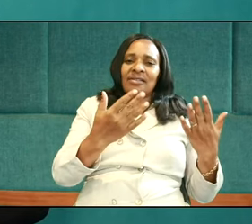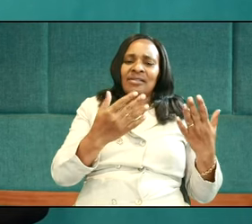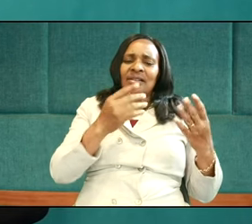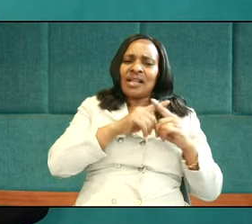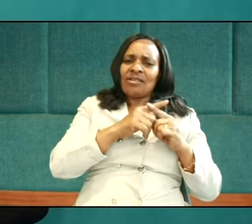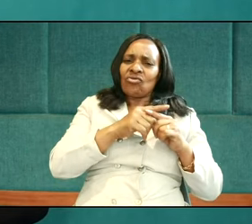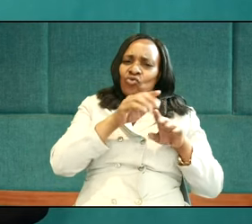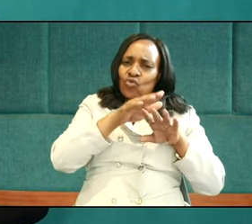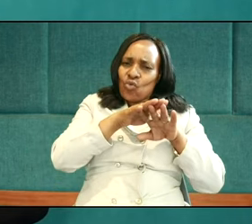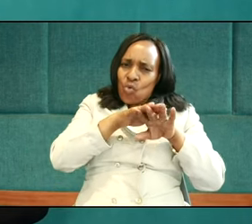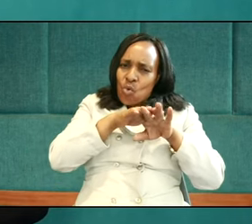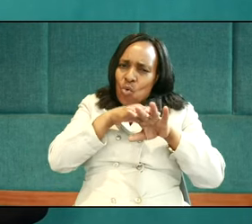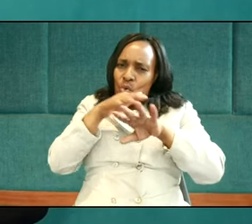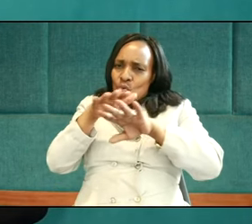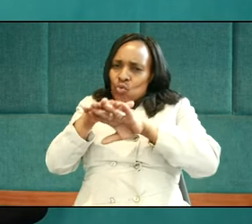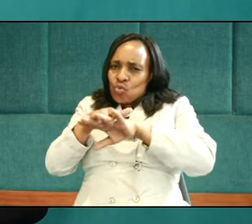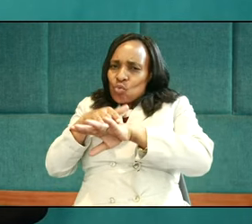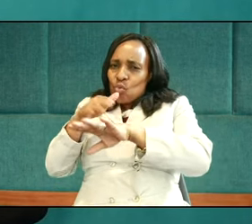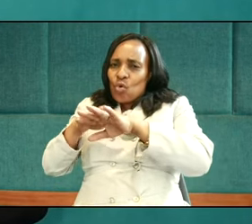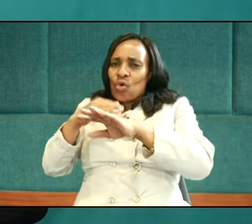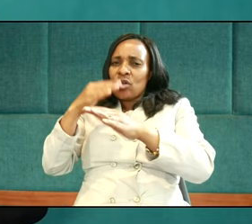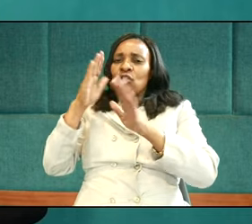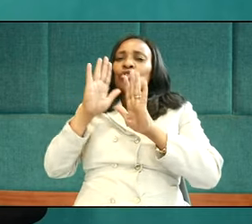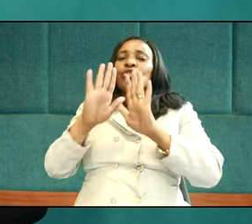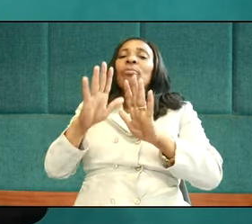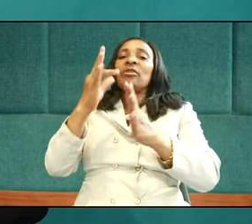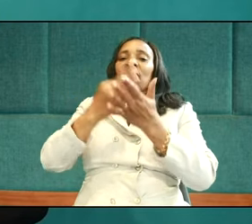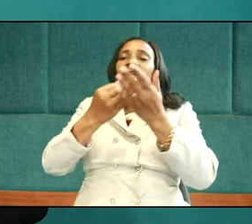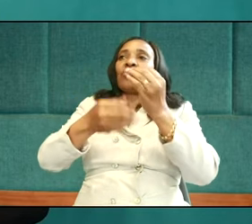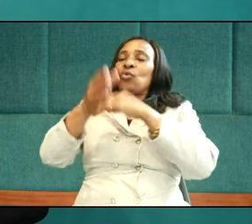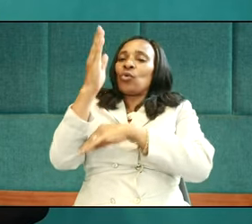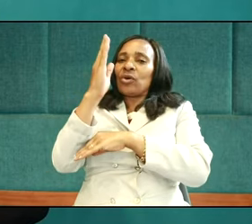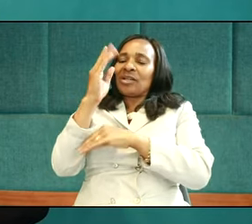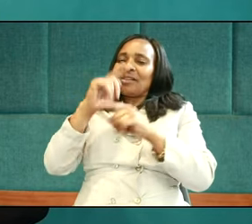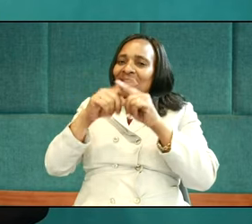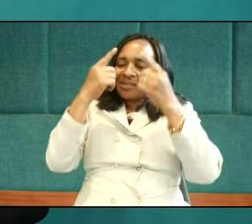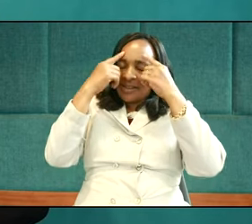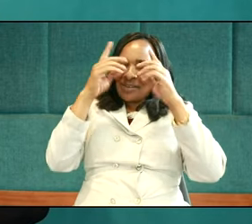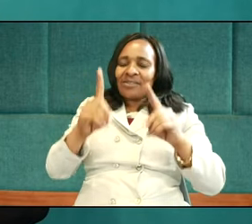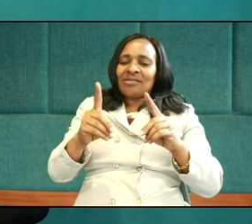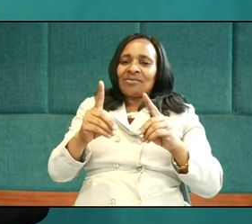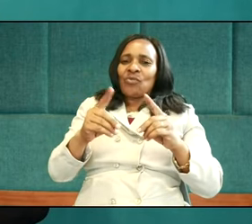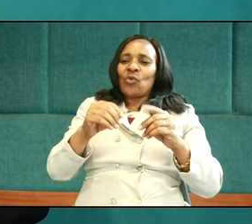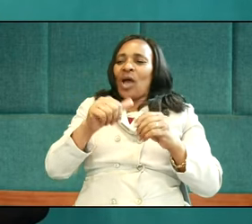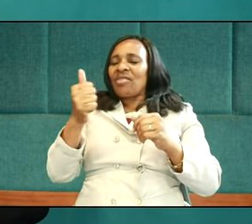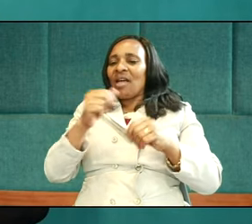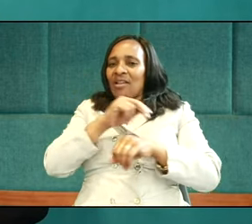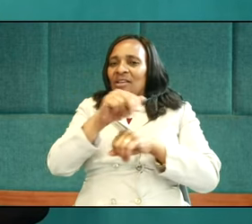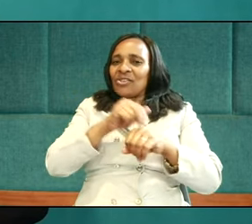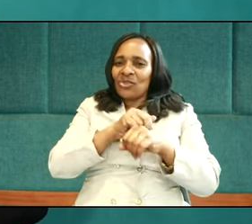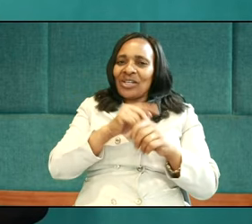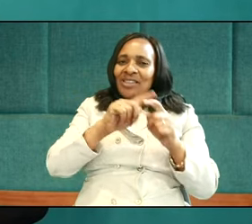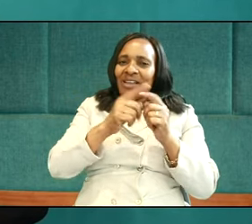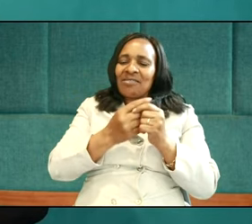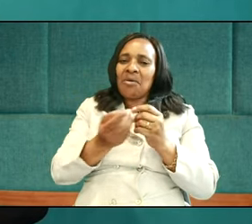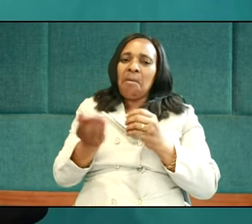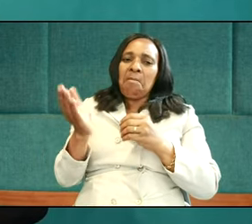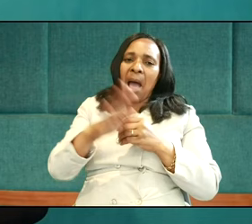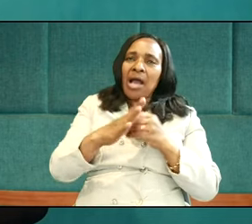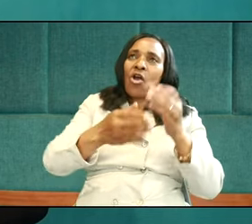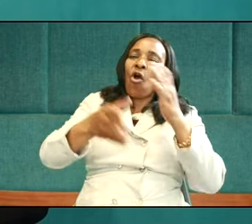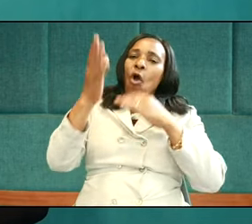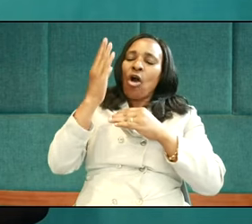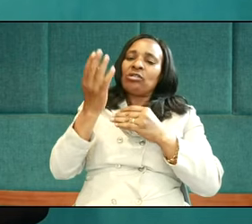little by little, he stopped putting his faith in God. He signed treaties with other nations. Yes. And that, in turn, led to his